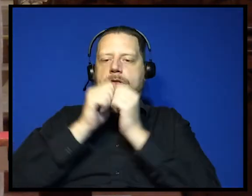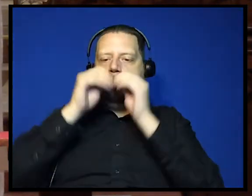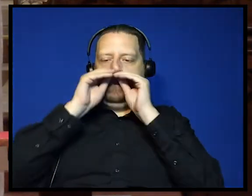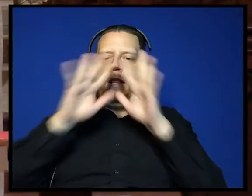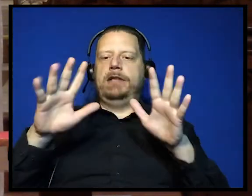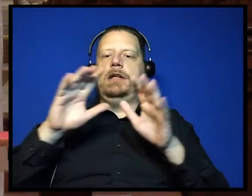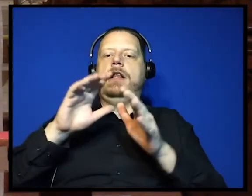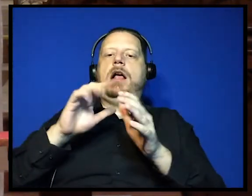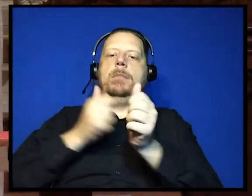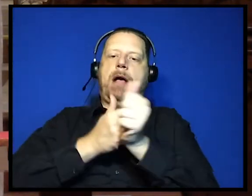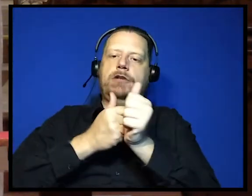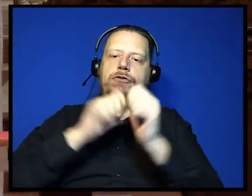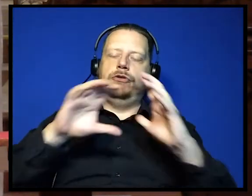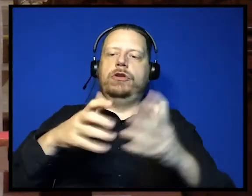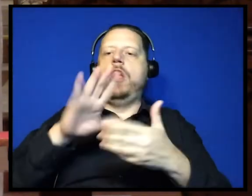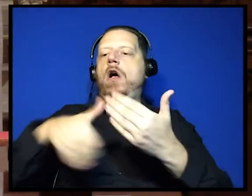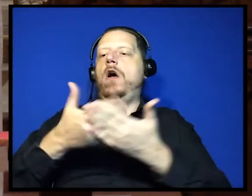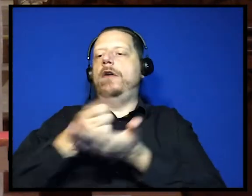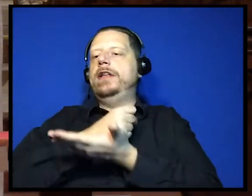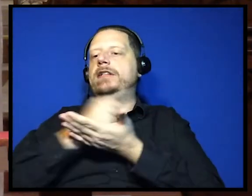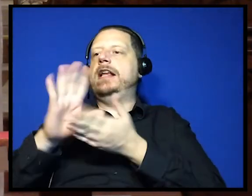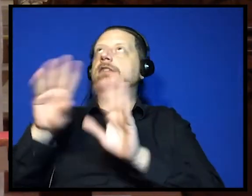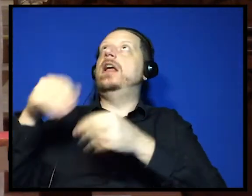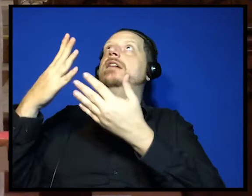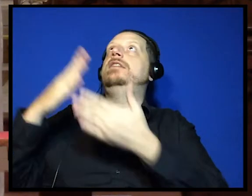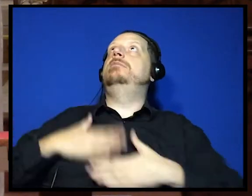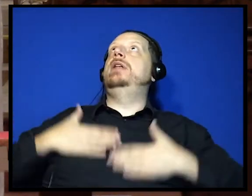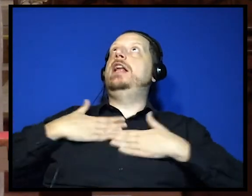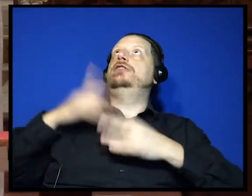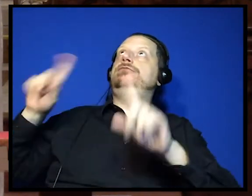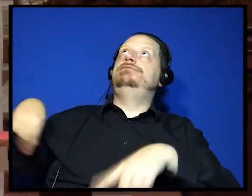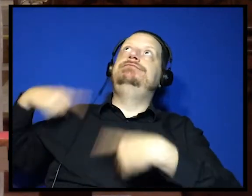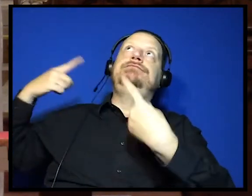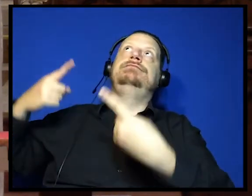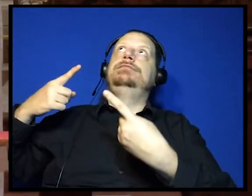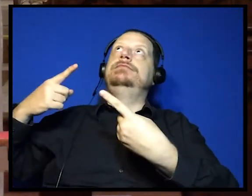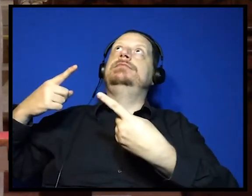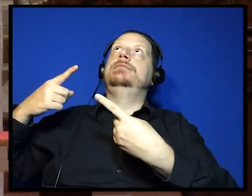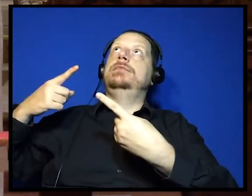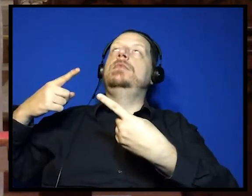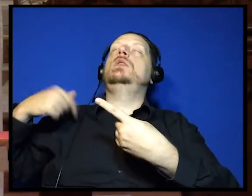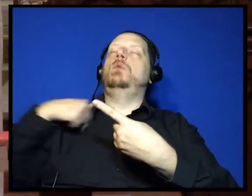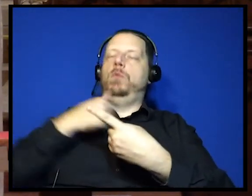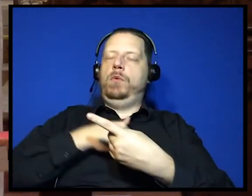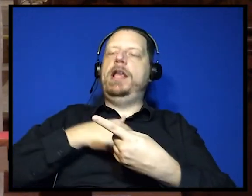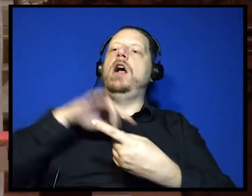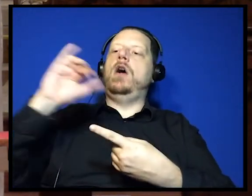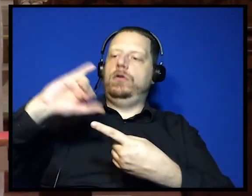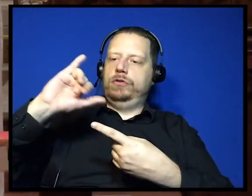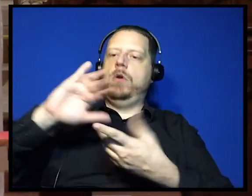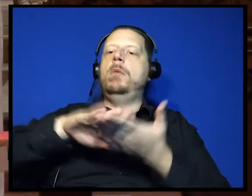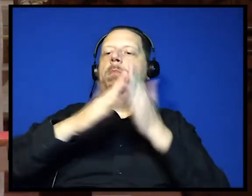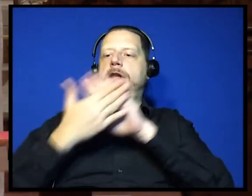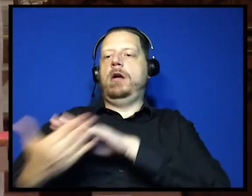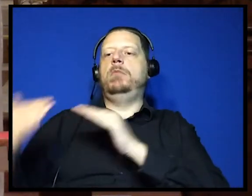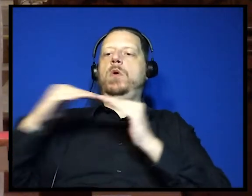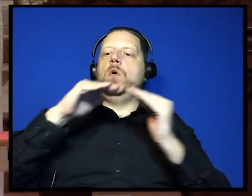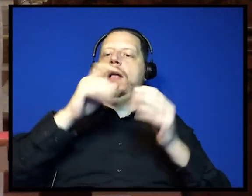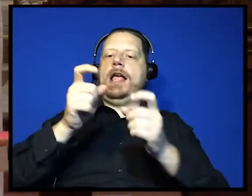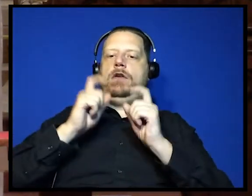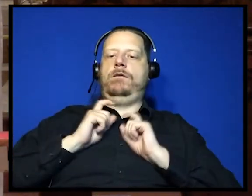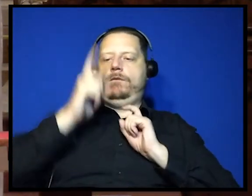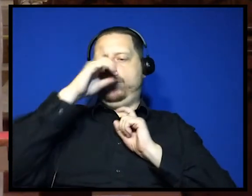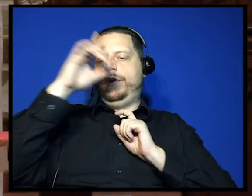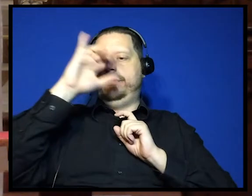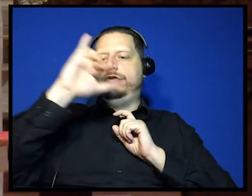blessed apostles, and with all the saints who have pleased you throughout the ages, we may merit to be co-heirs to